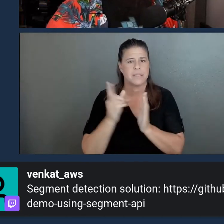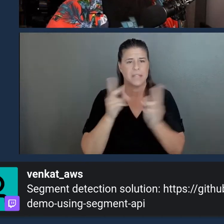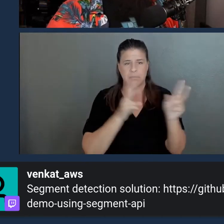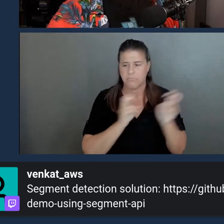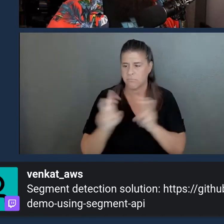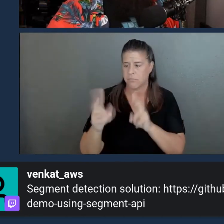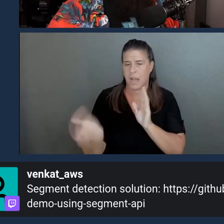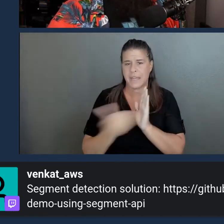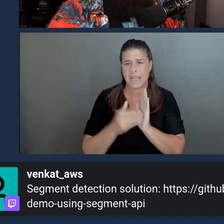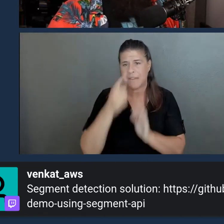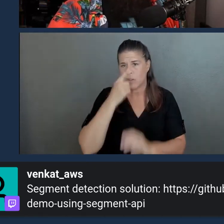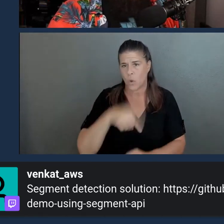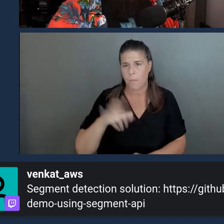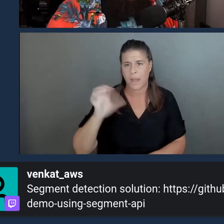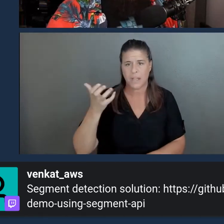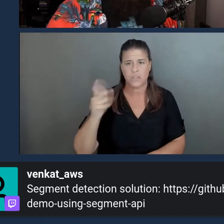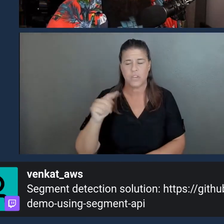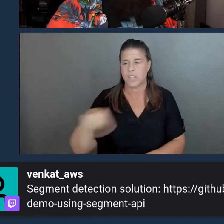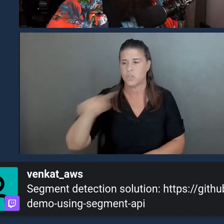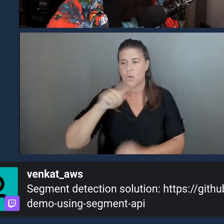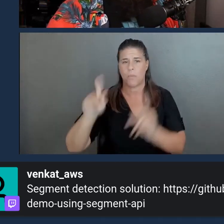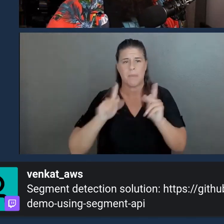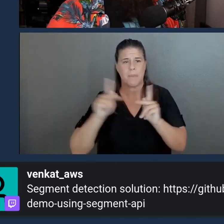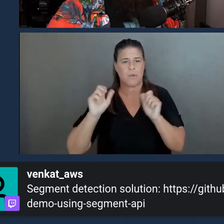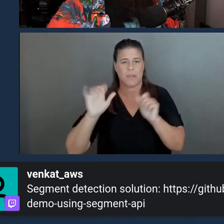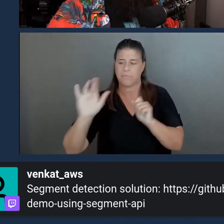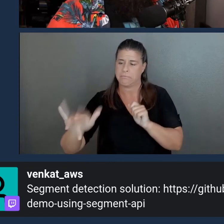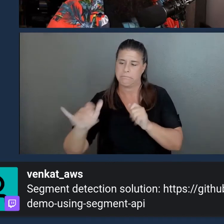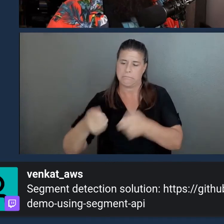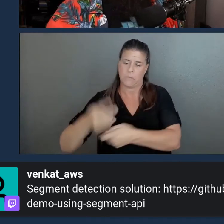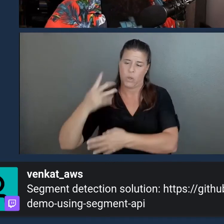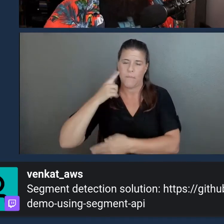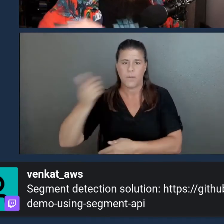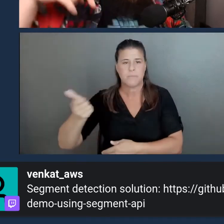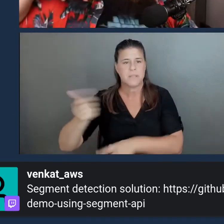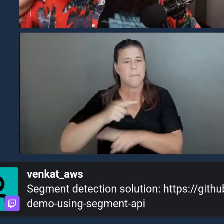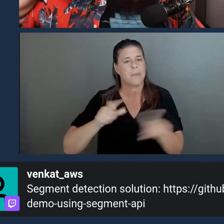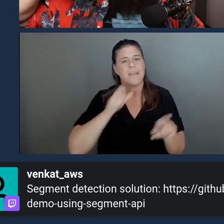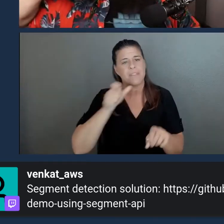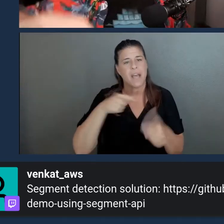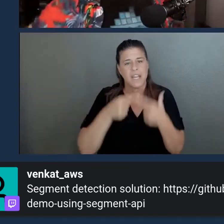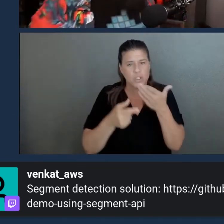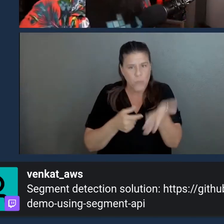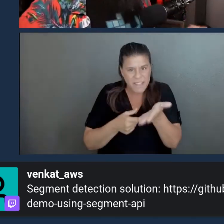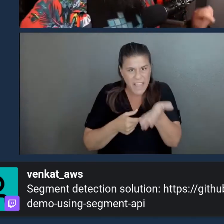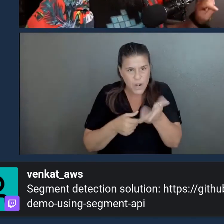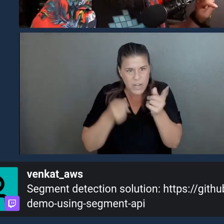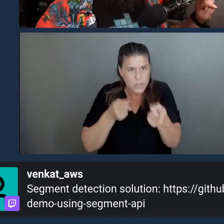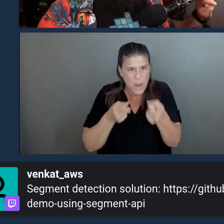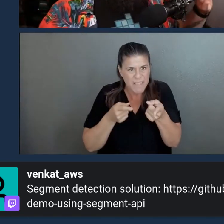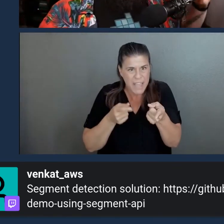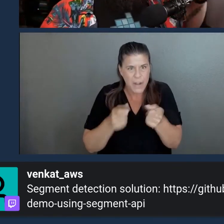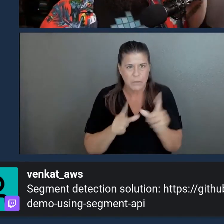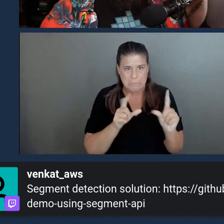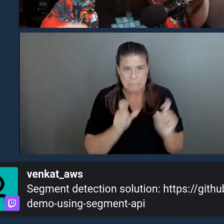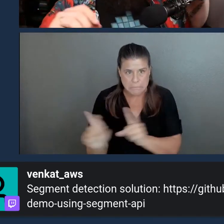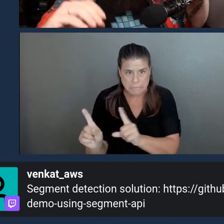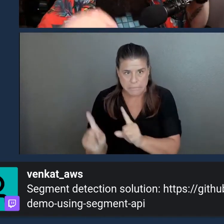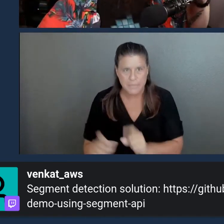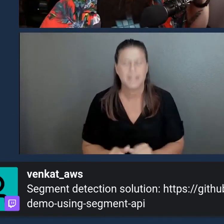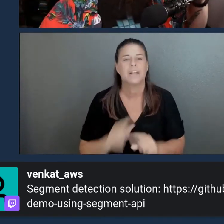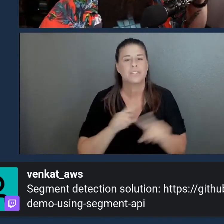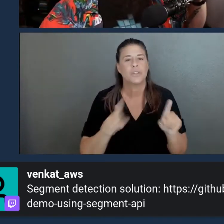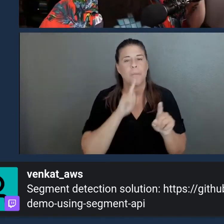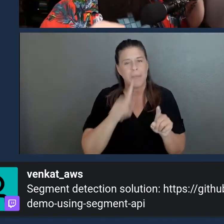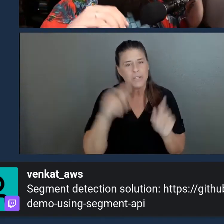if possible in chat, so folks can reach into it. But if not, it's here. So make sure to